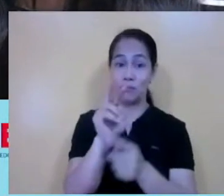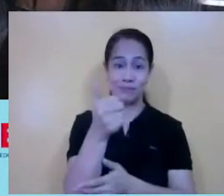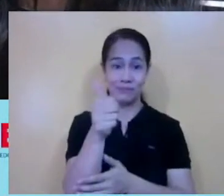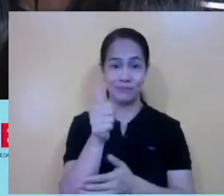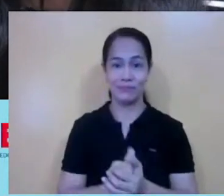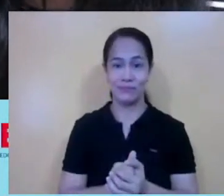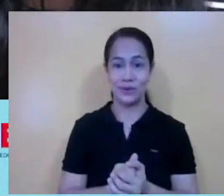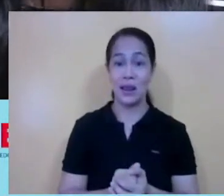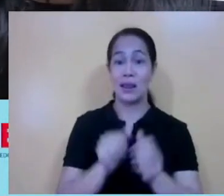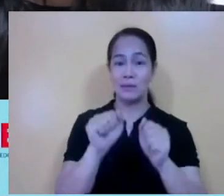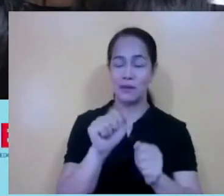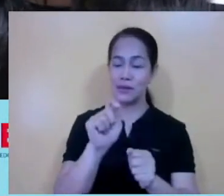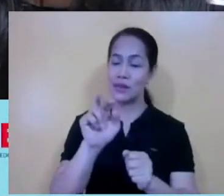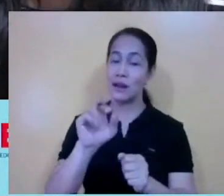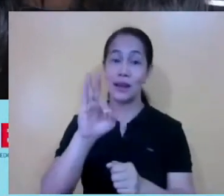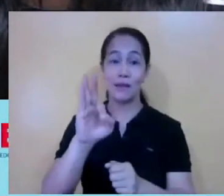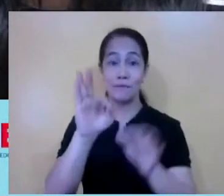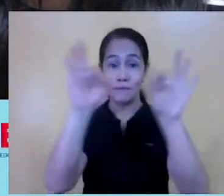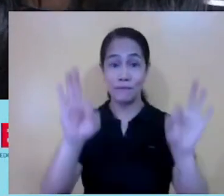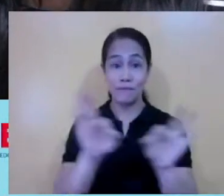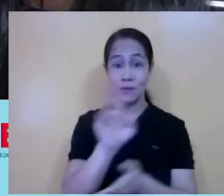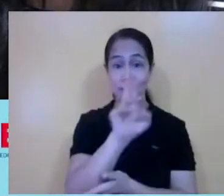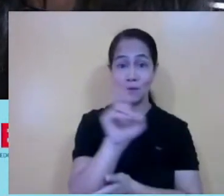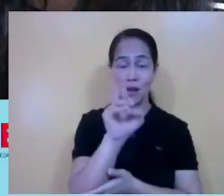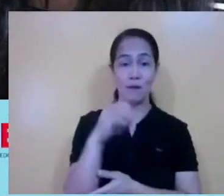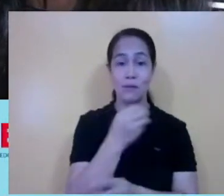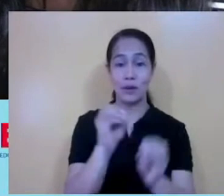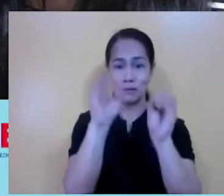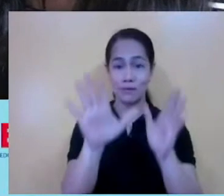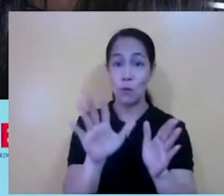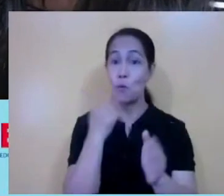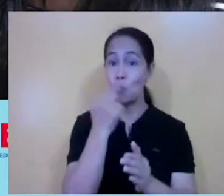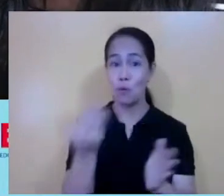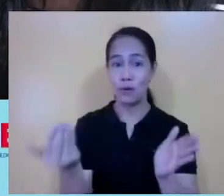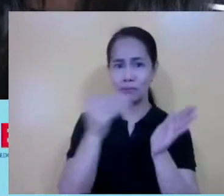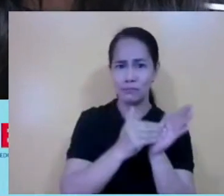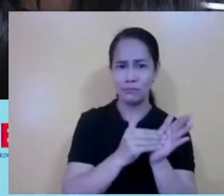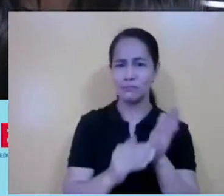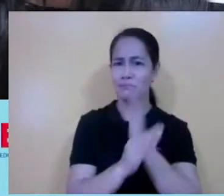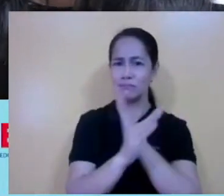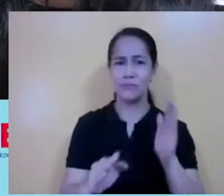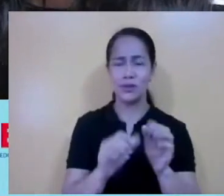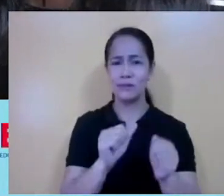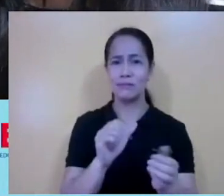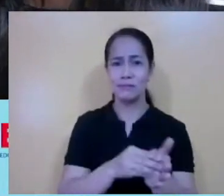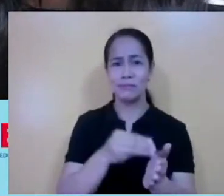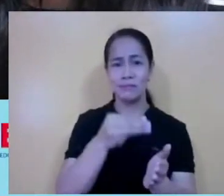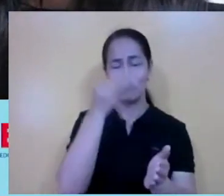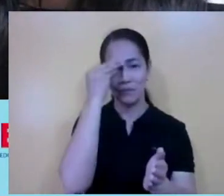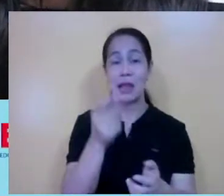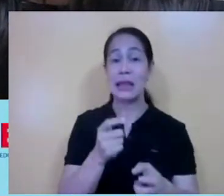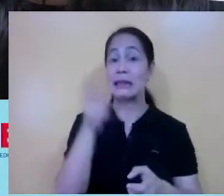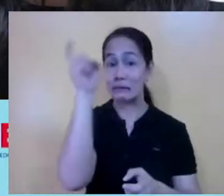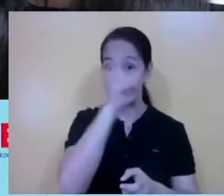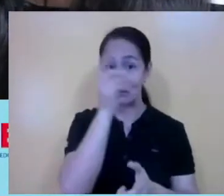our teachers who, again, do not have learners with disabilities, giftedness, and talents as described in